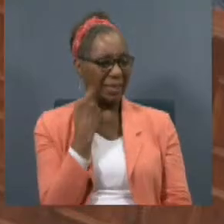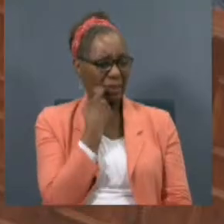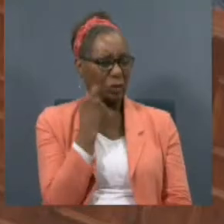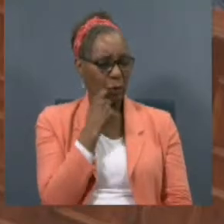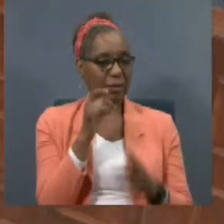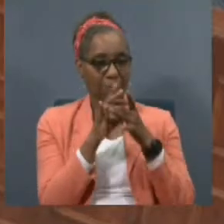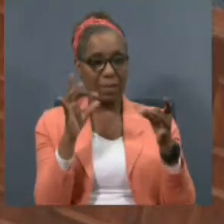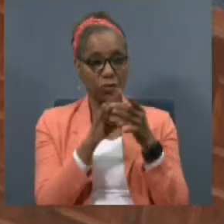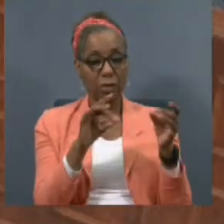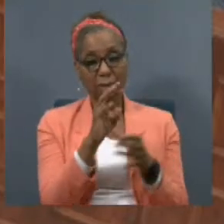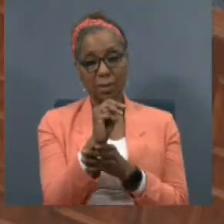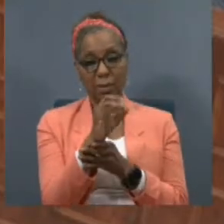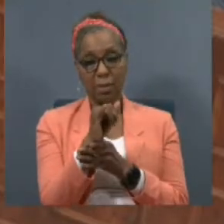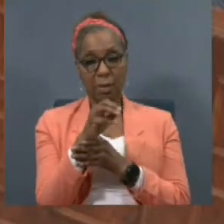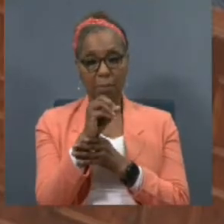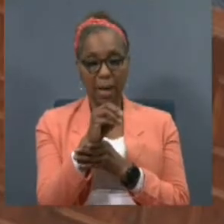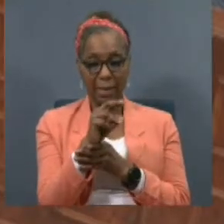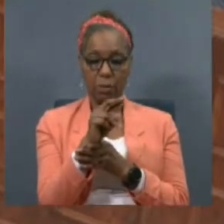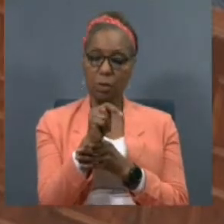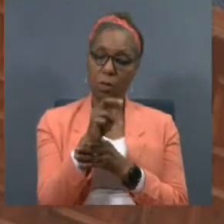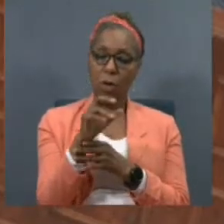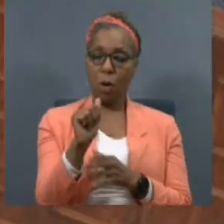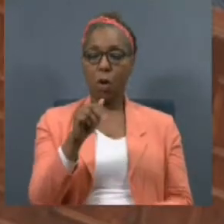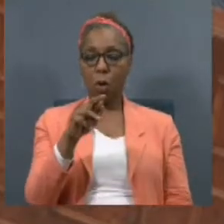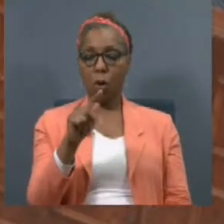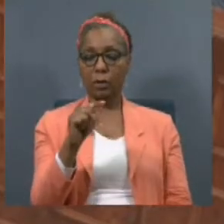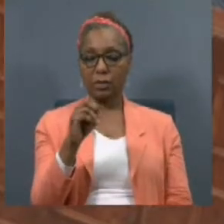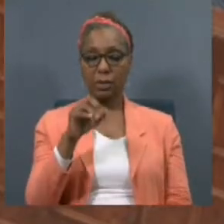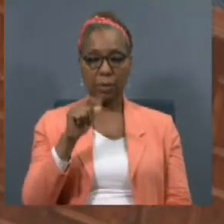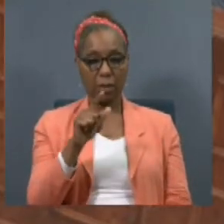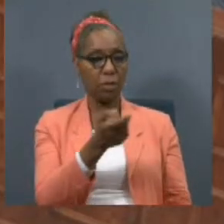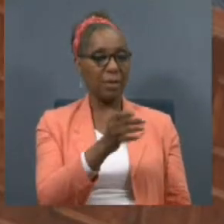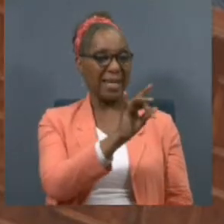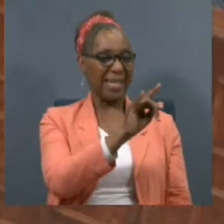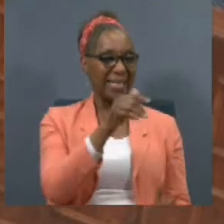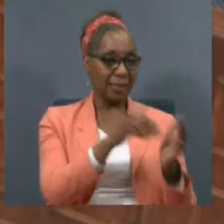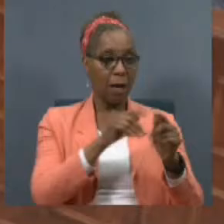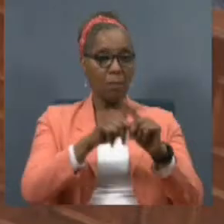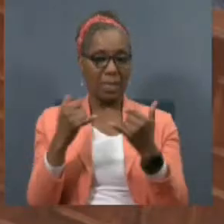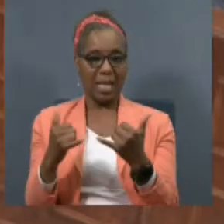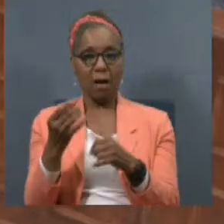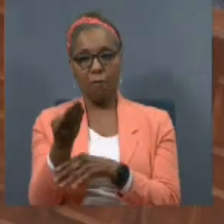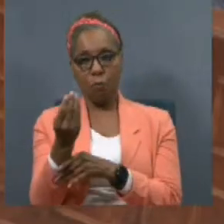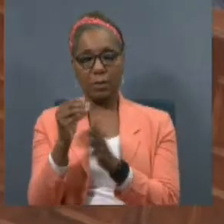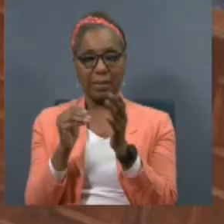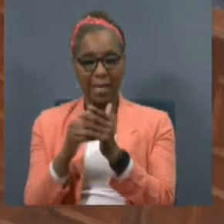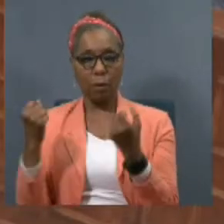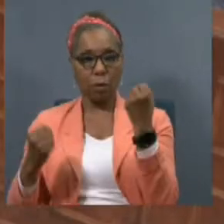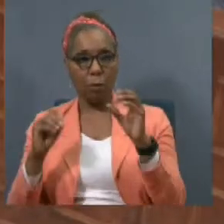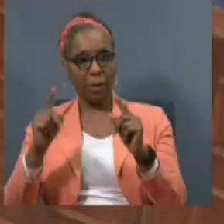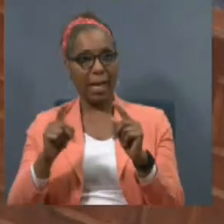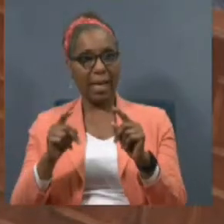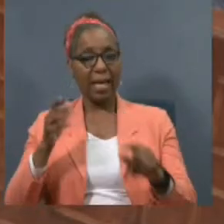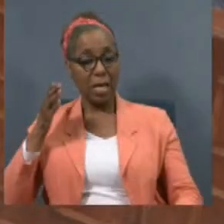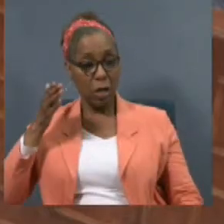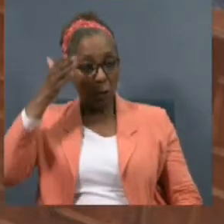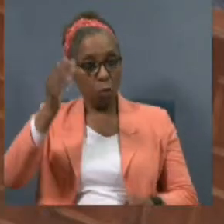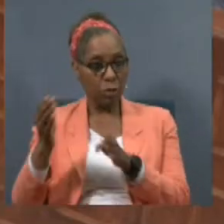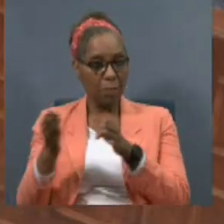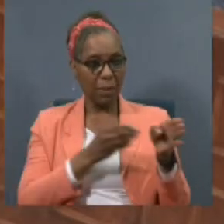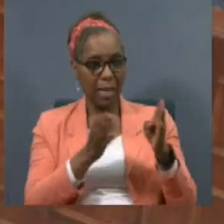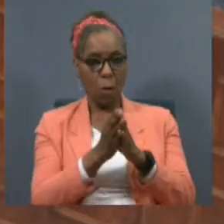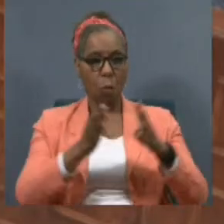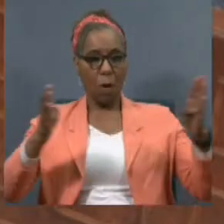arterial, 18,000 cars a day, currently at 14,000 cars a day. In terms of, just long-term planning,